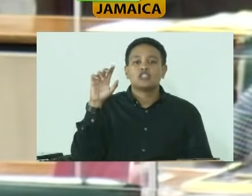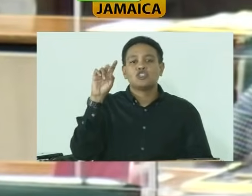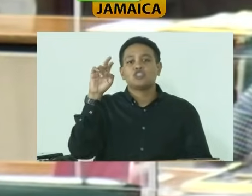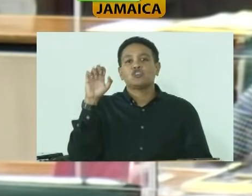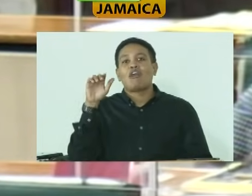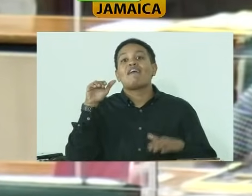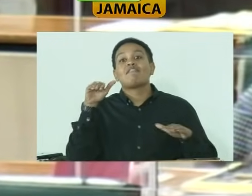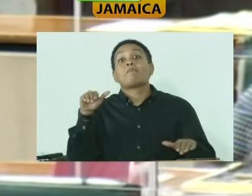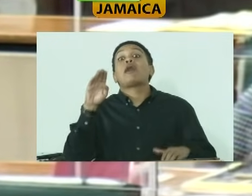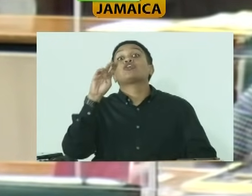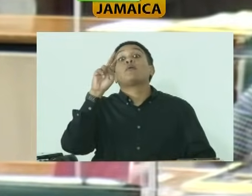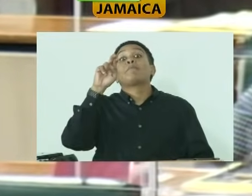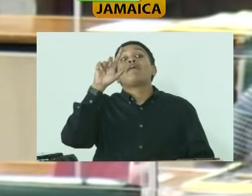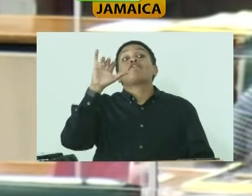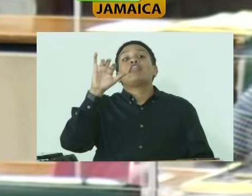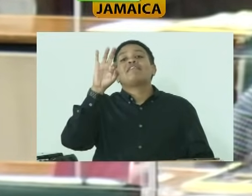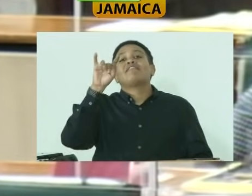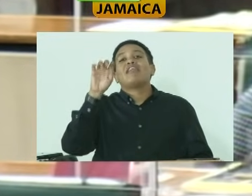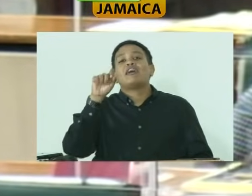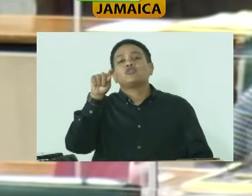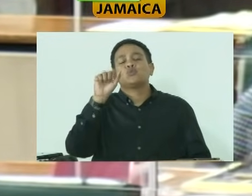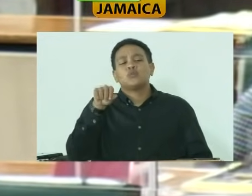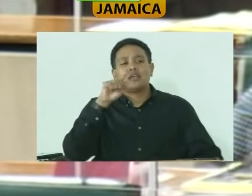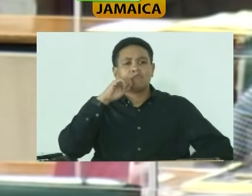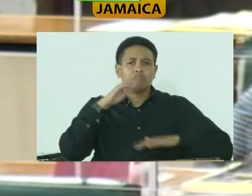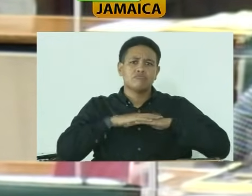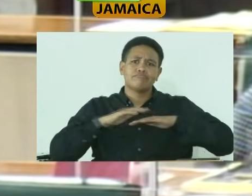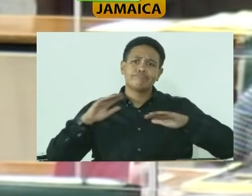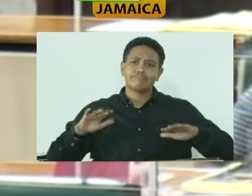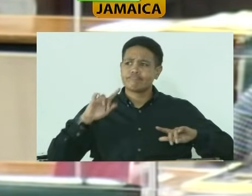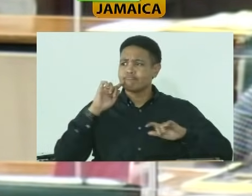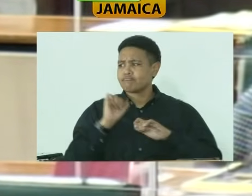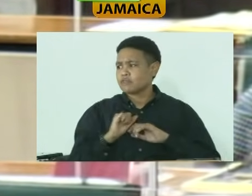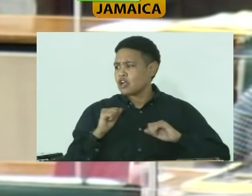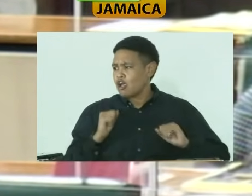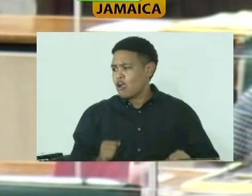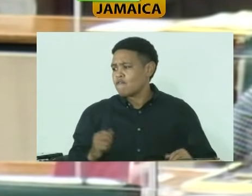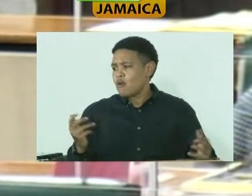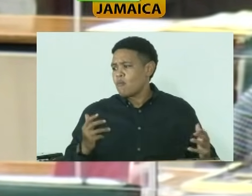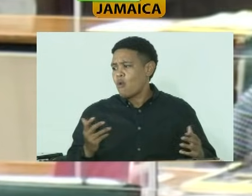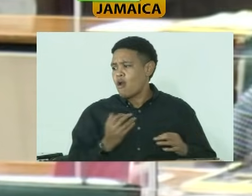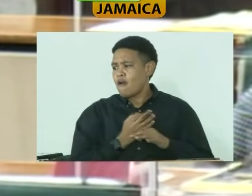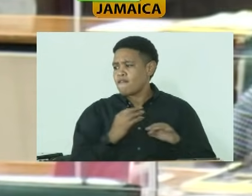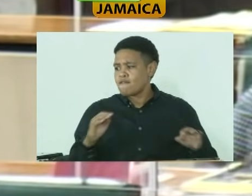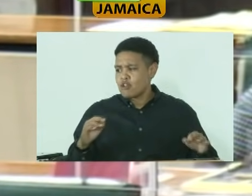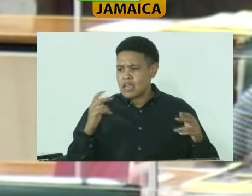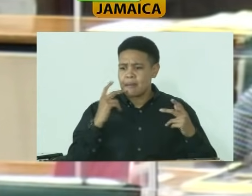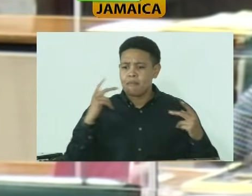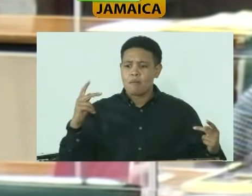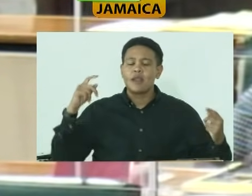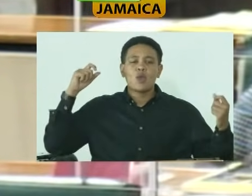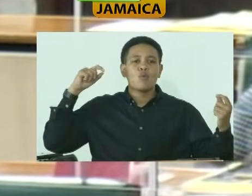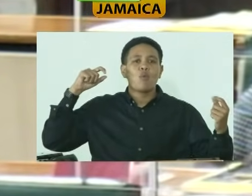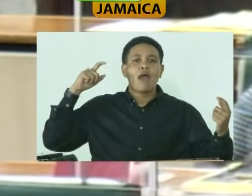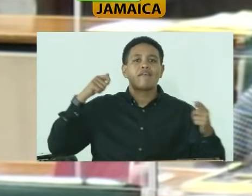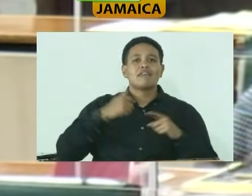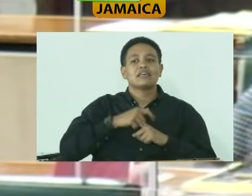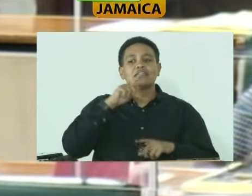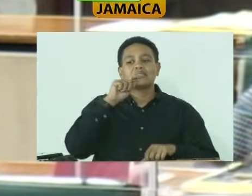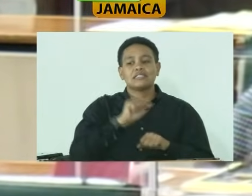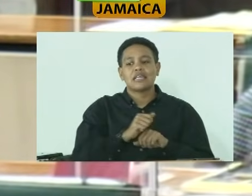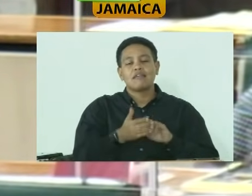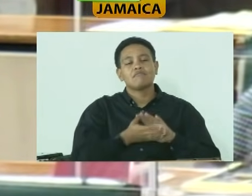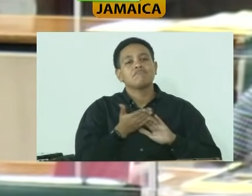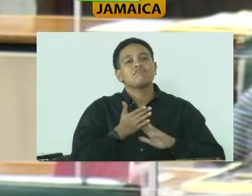back to Beverly Flats, you can be rest assured that free public Wi-Fi is on